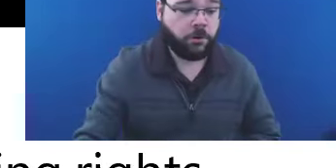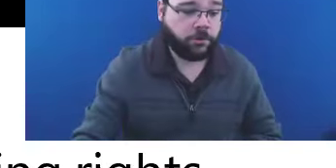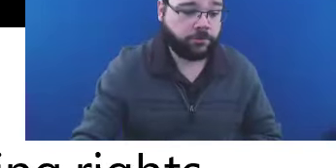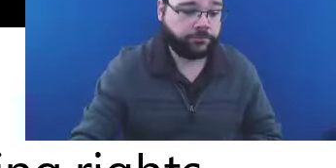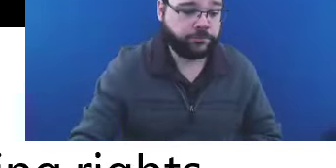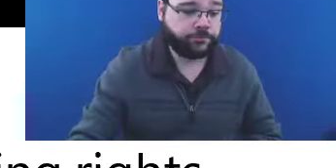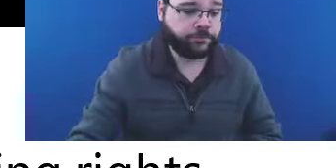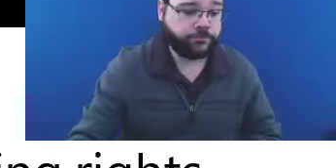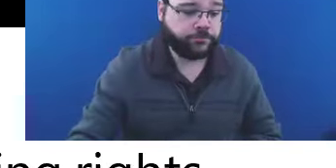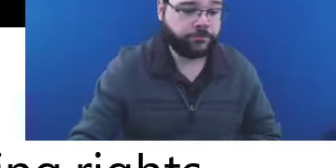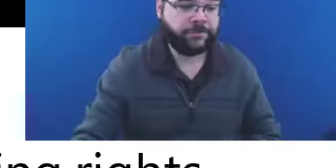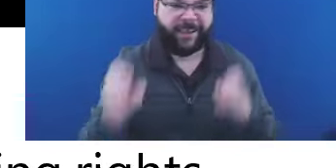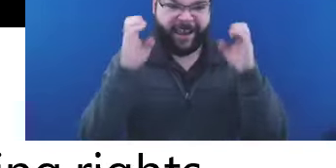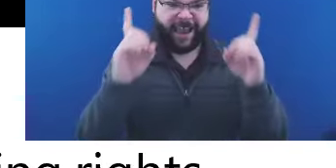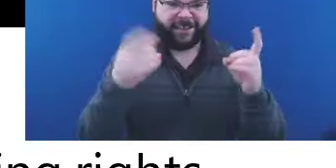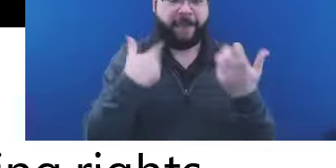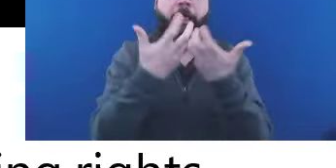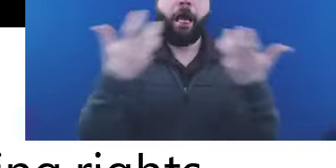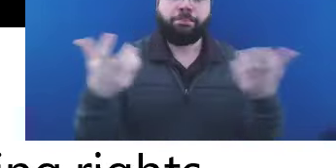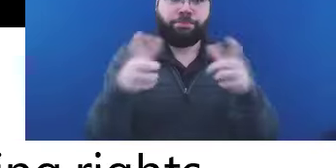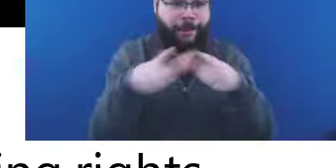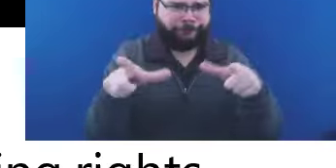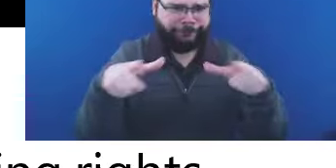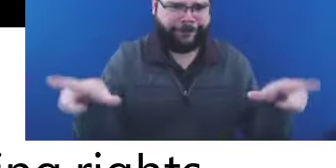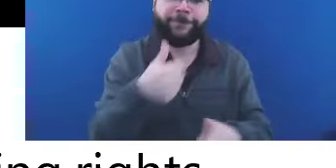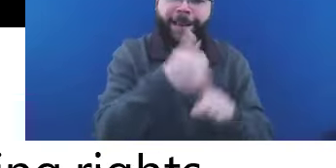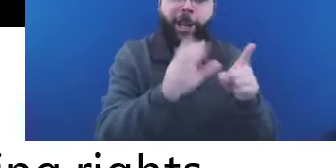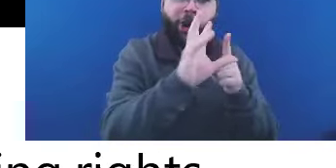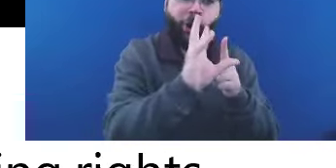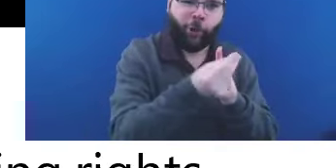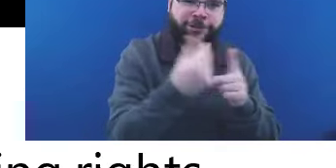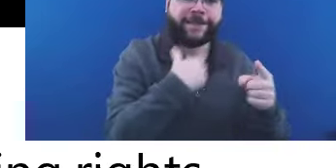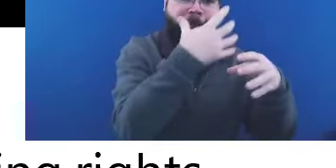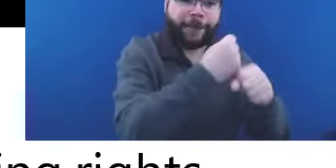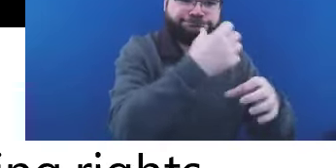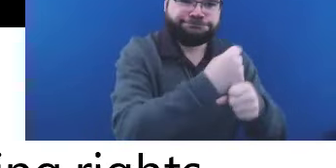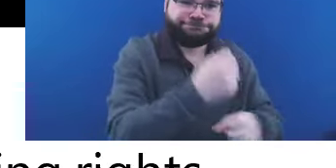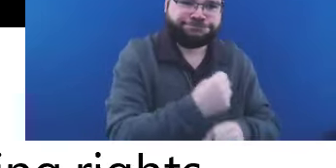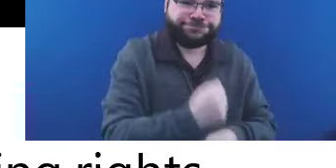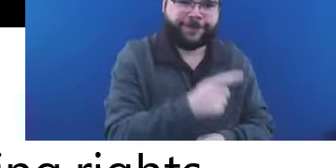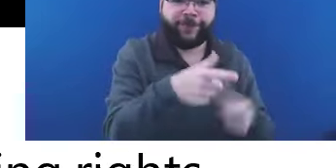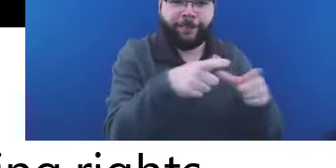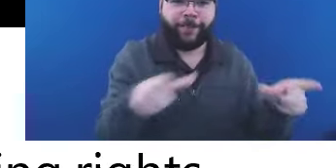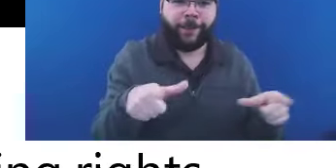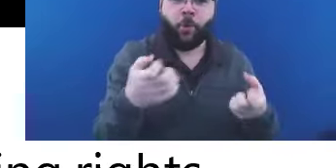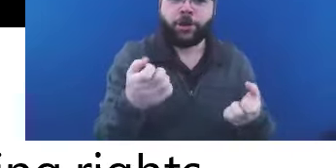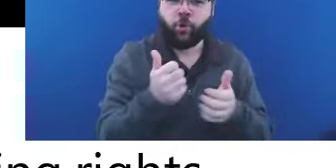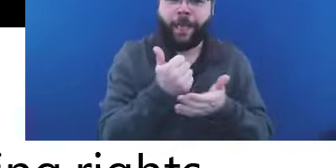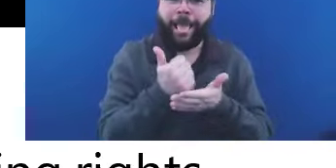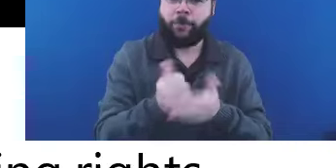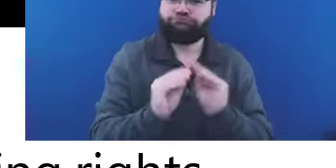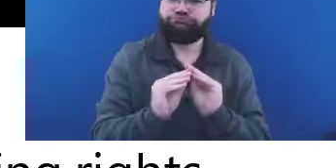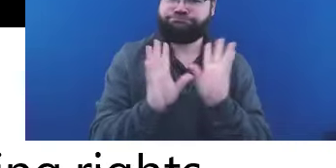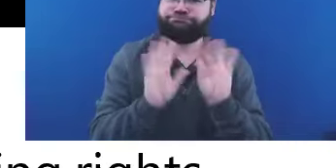education, we have a lot of language. Doesn't every culture have lots of acronyms in their own language? So I just want to demystify a little bit of that for you.